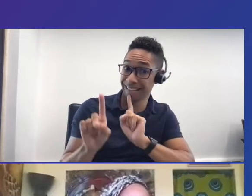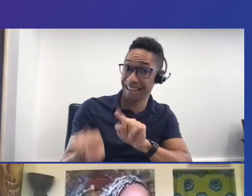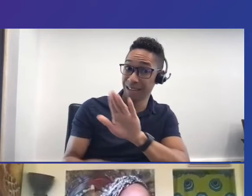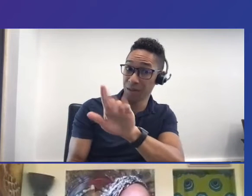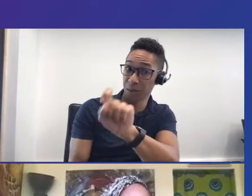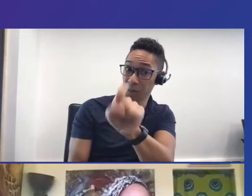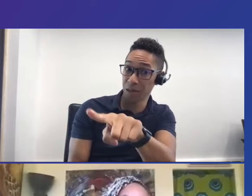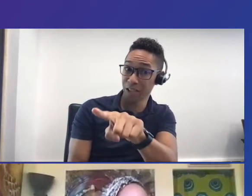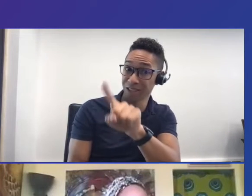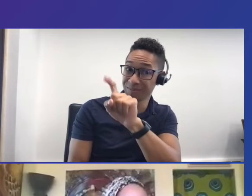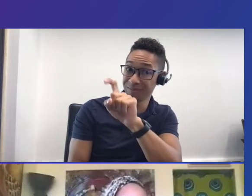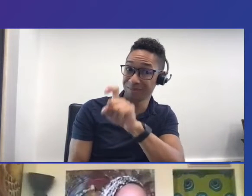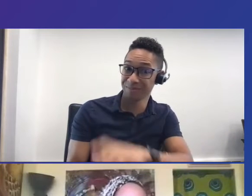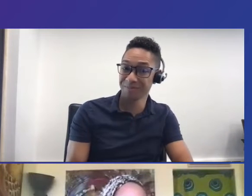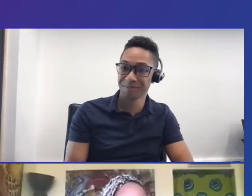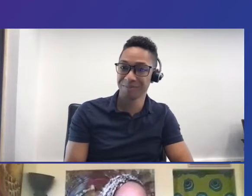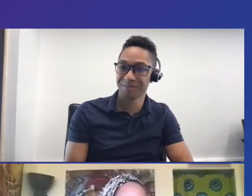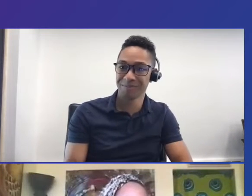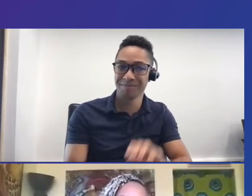Yes.